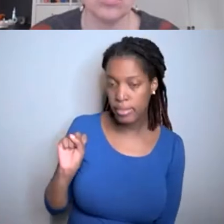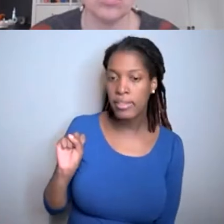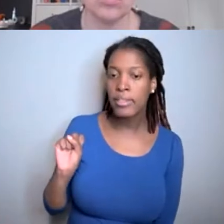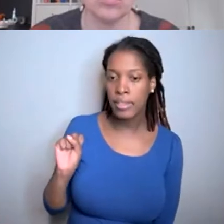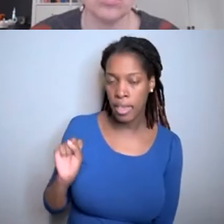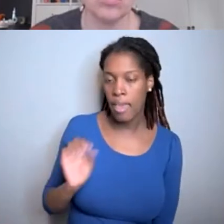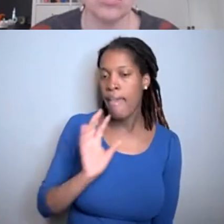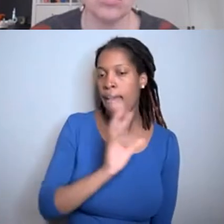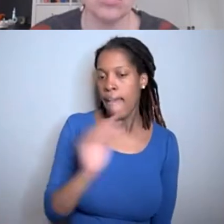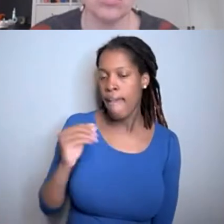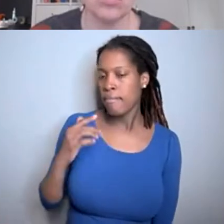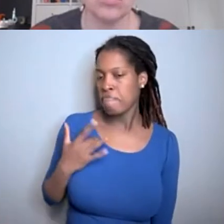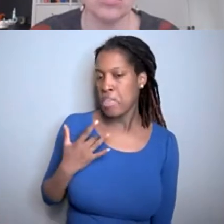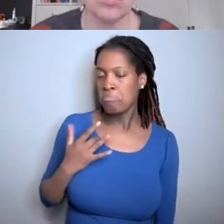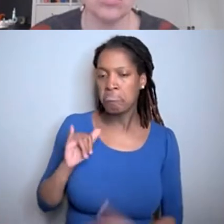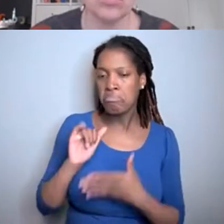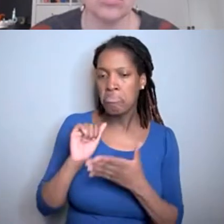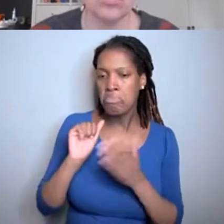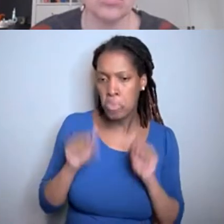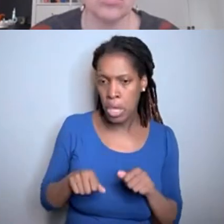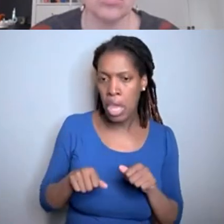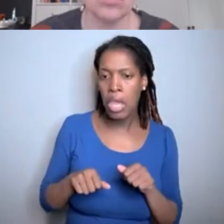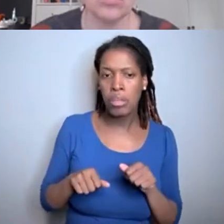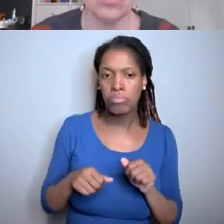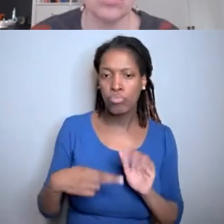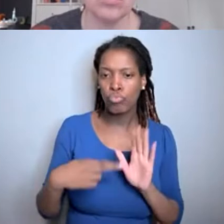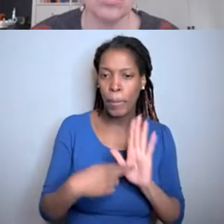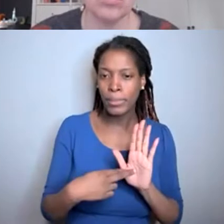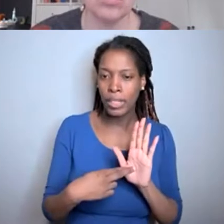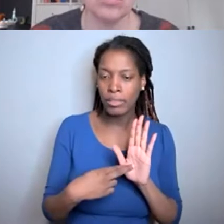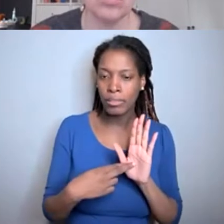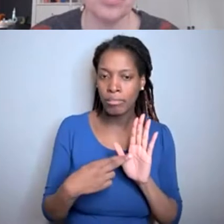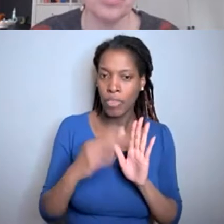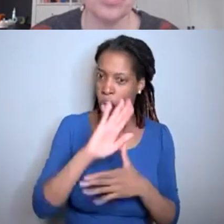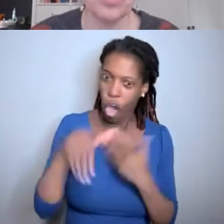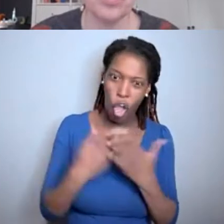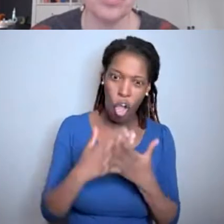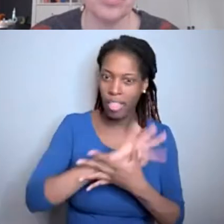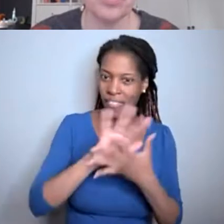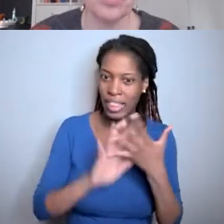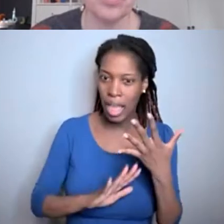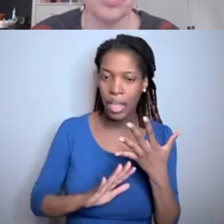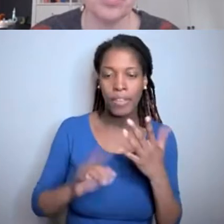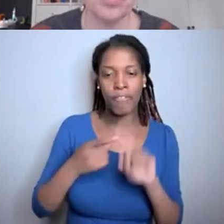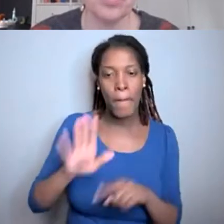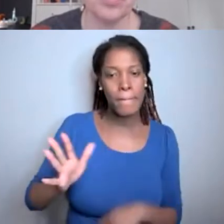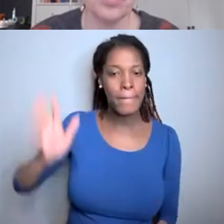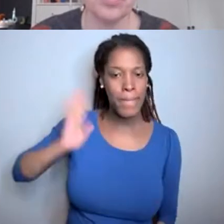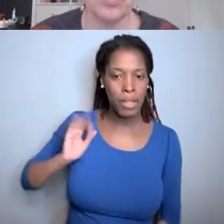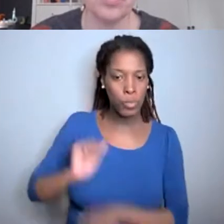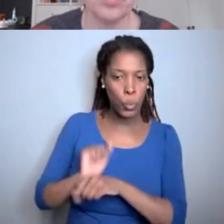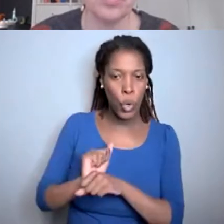represented in what is um what the artist uploads is their past work samples so yes they will be